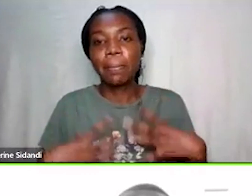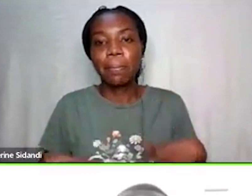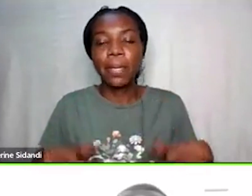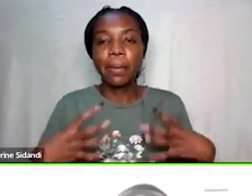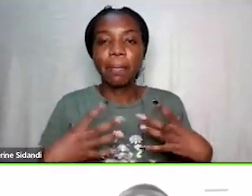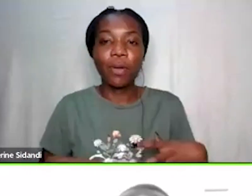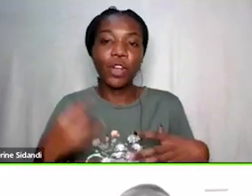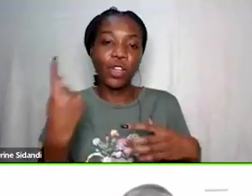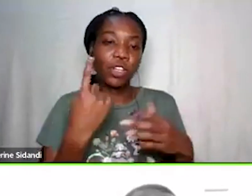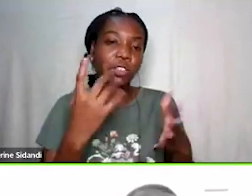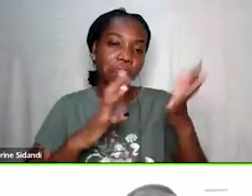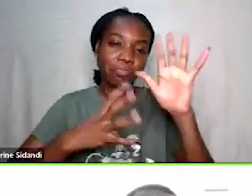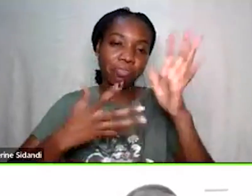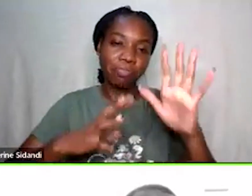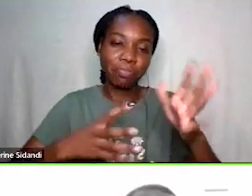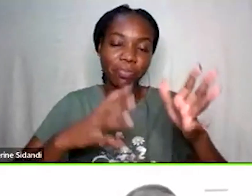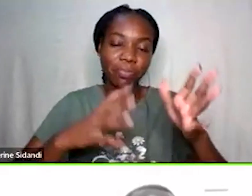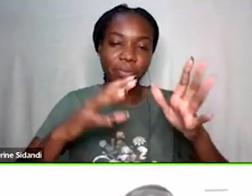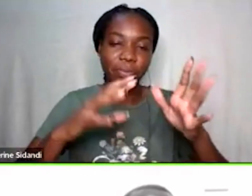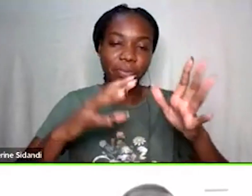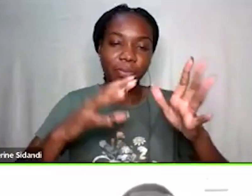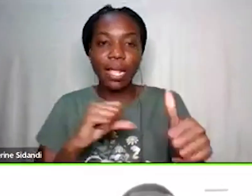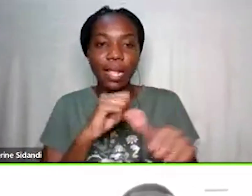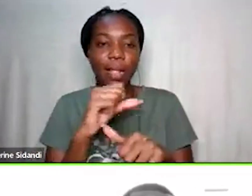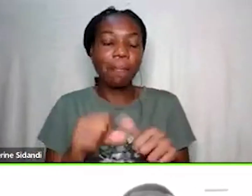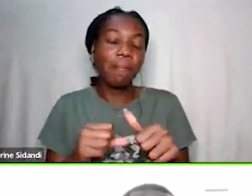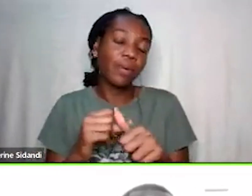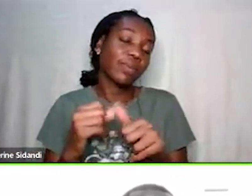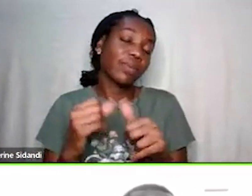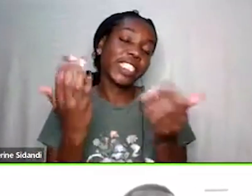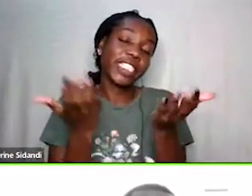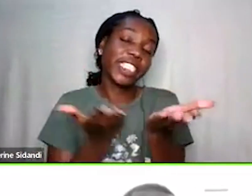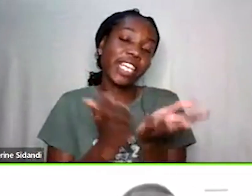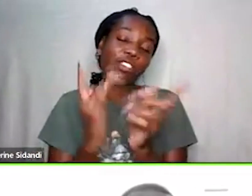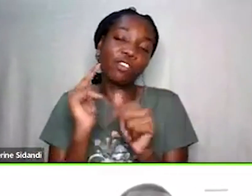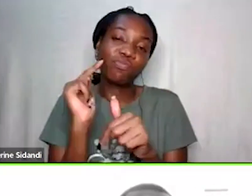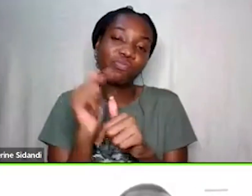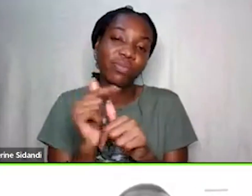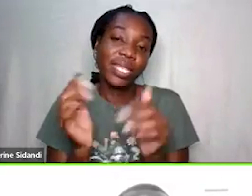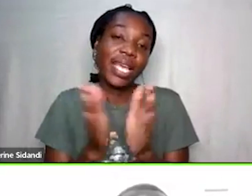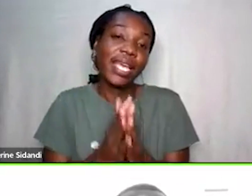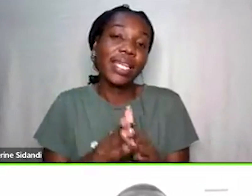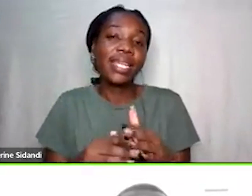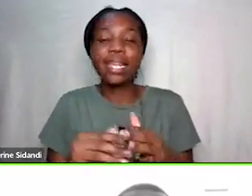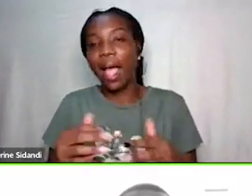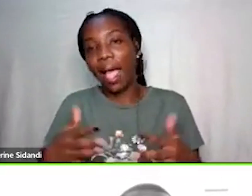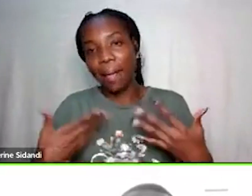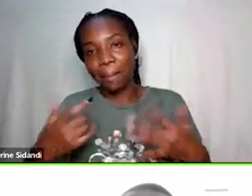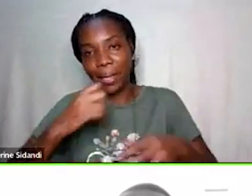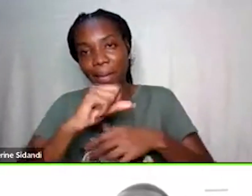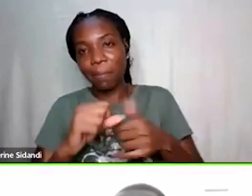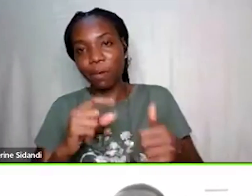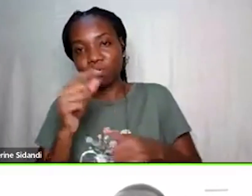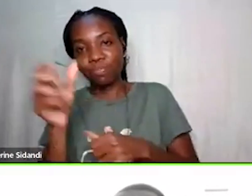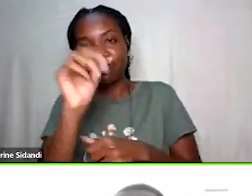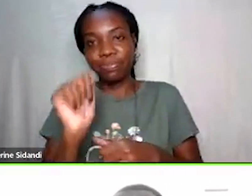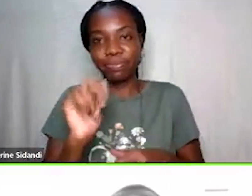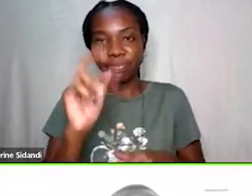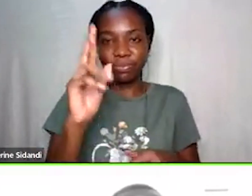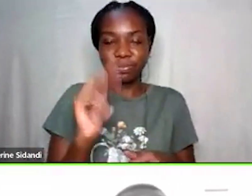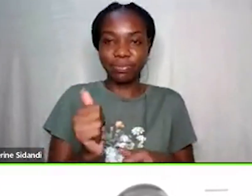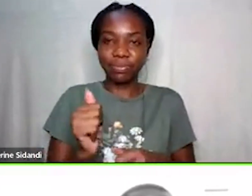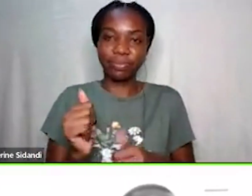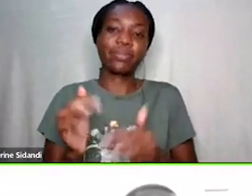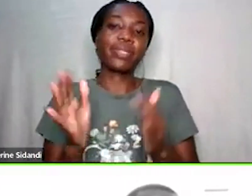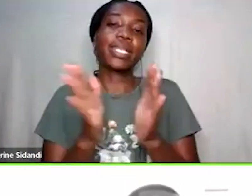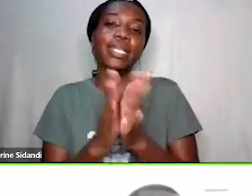just appreciative of the session, and they are really grateful to you, Ms. Sarah Karingi. They're just